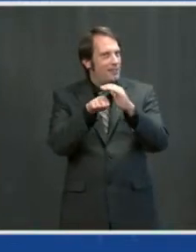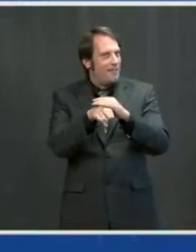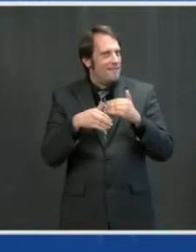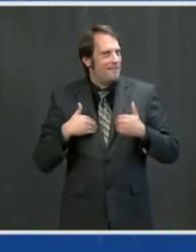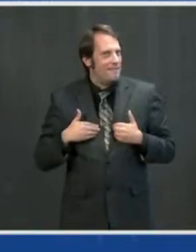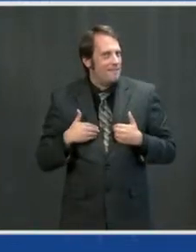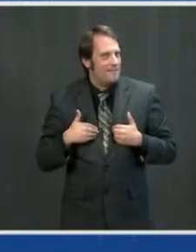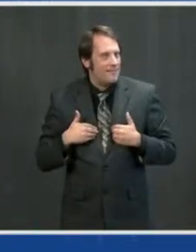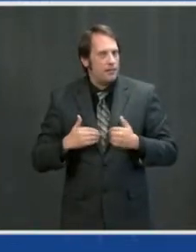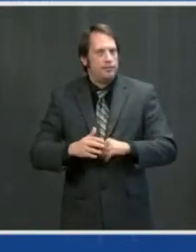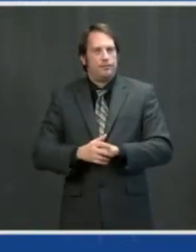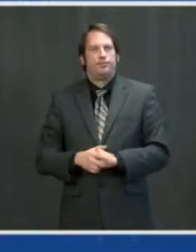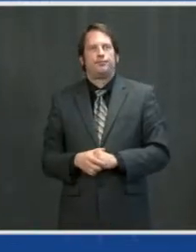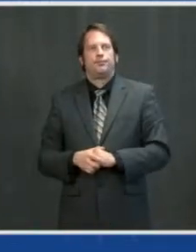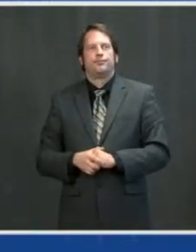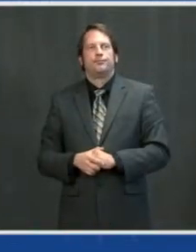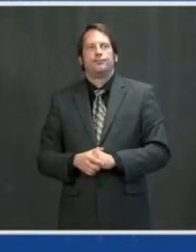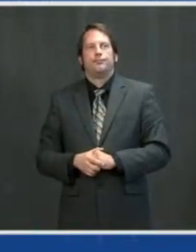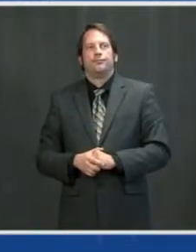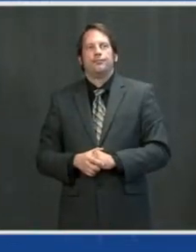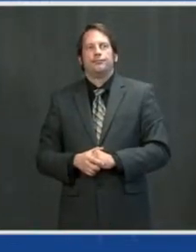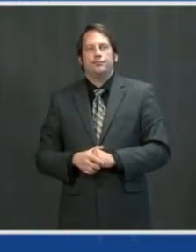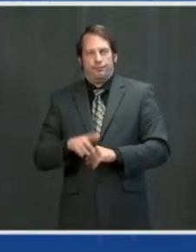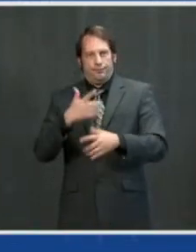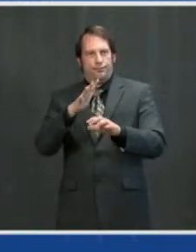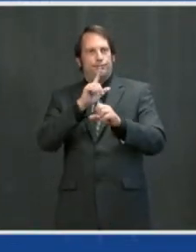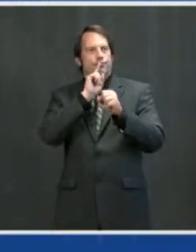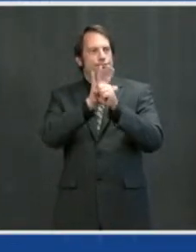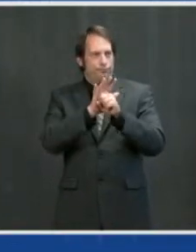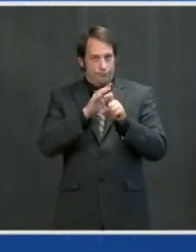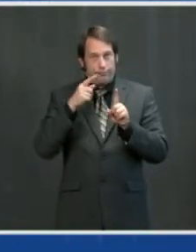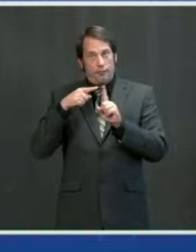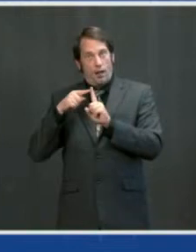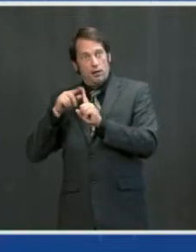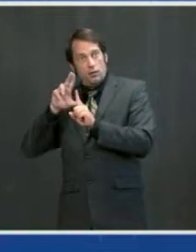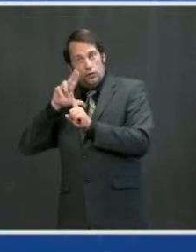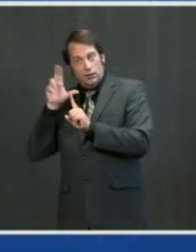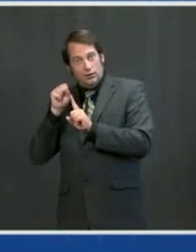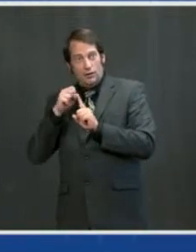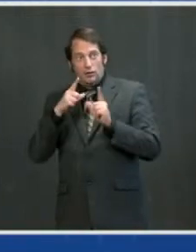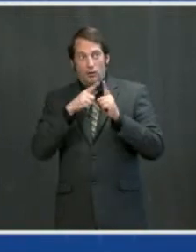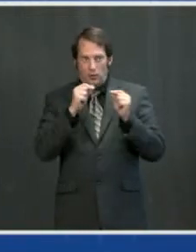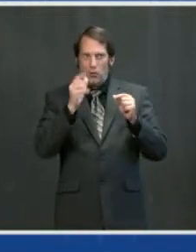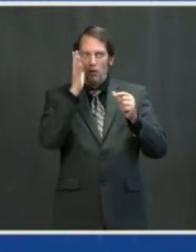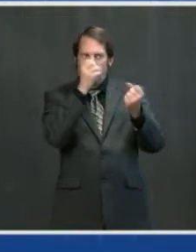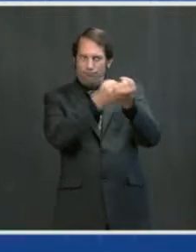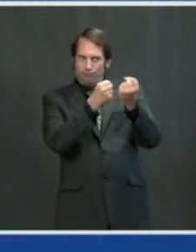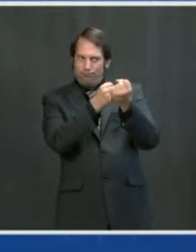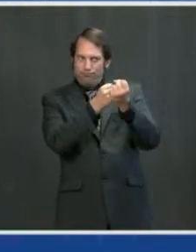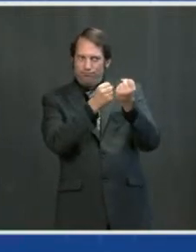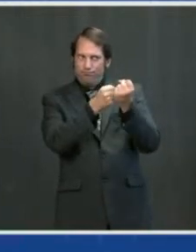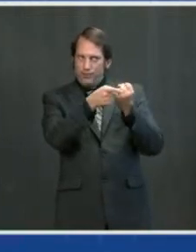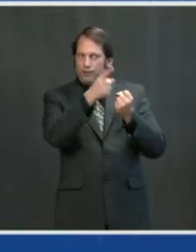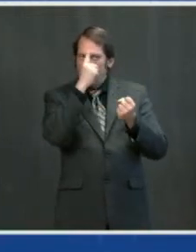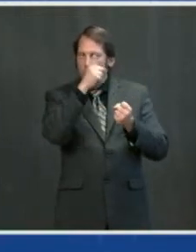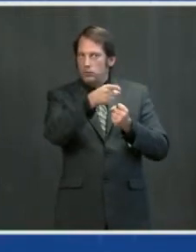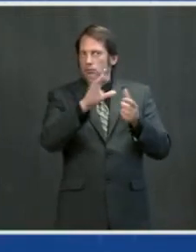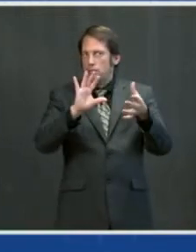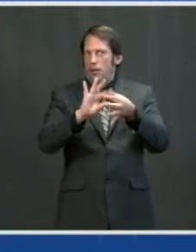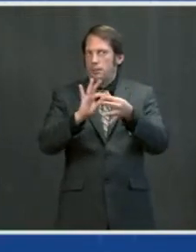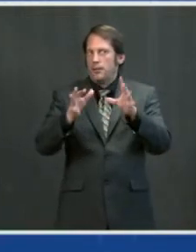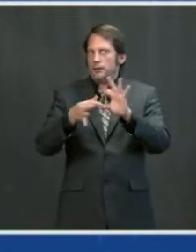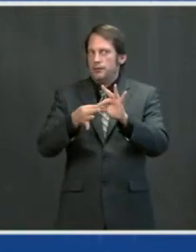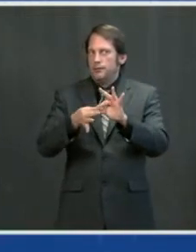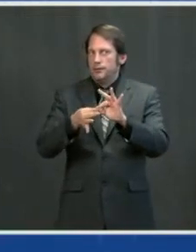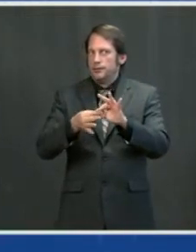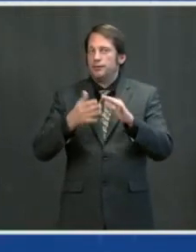will continue our cooperation. Regarding the climate change, this is